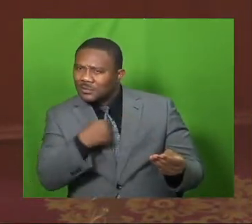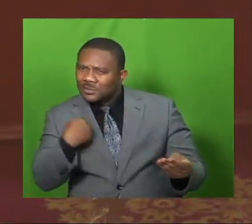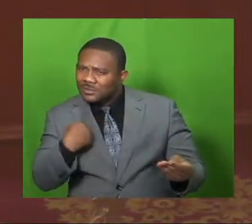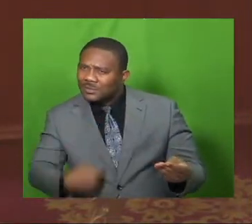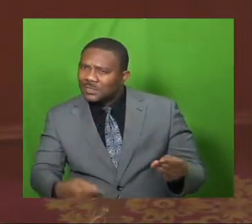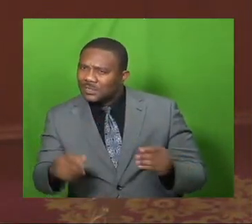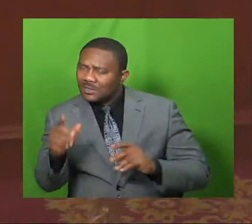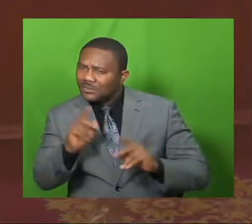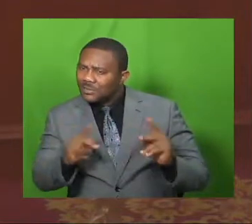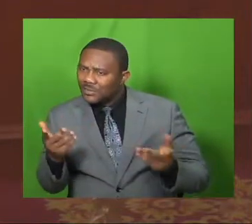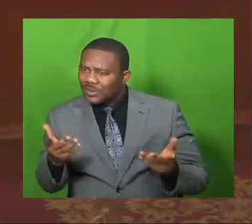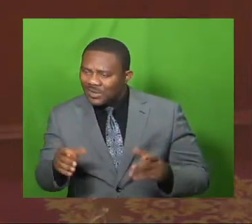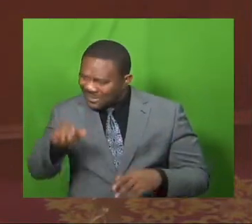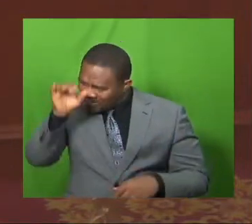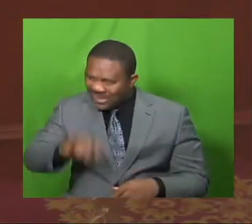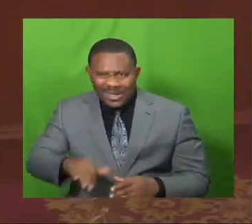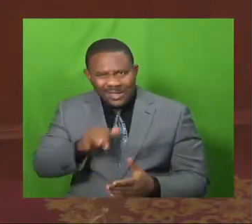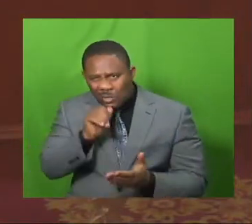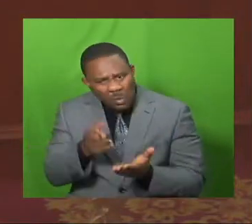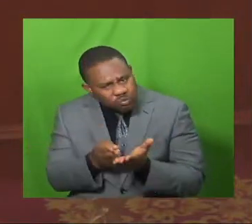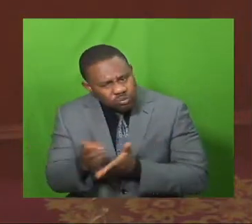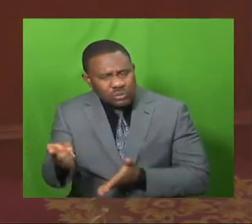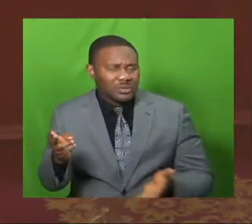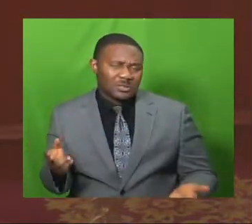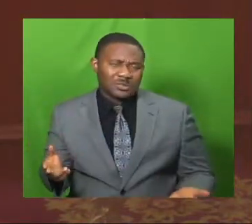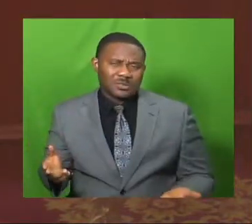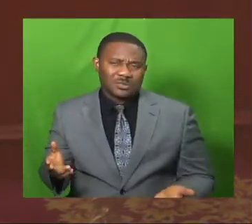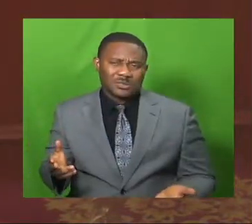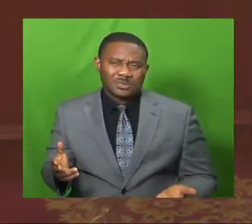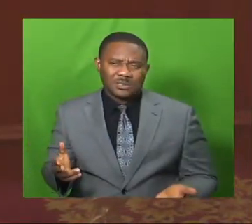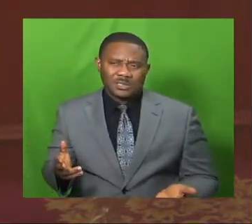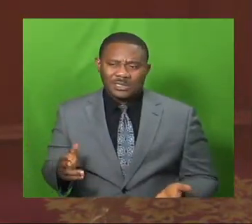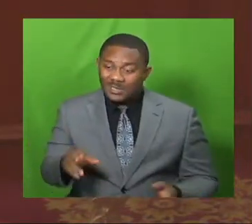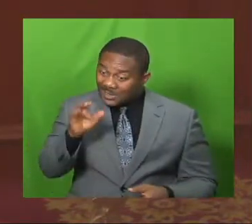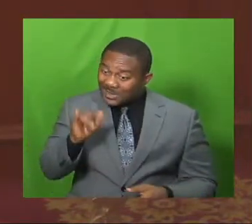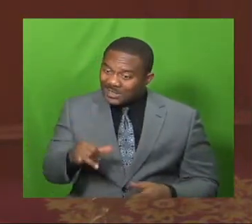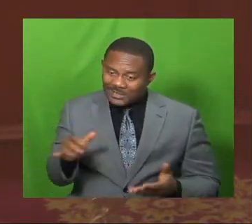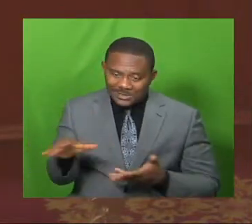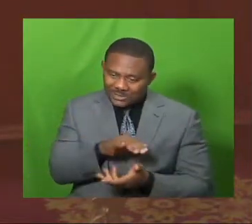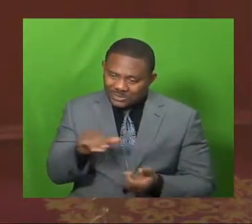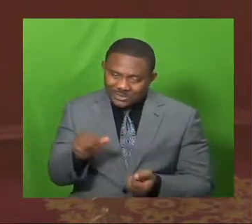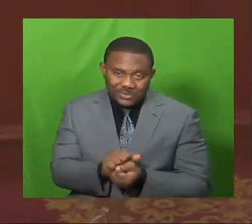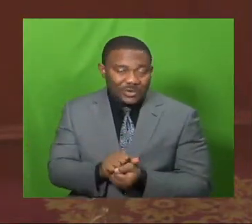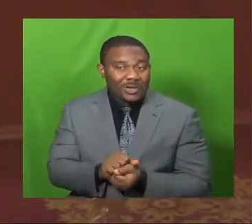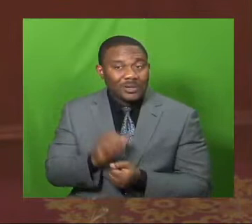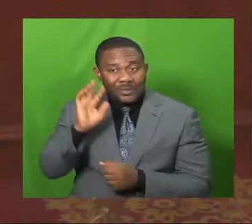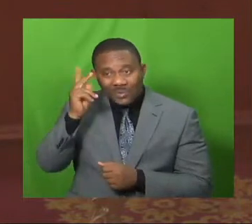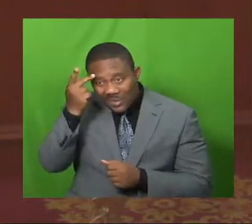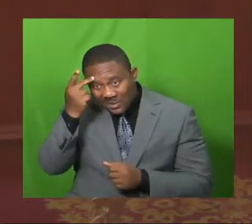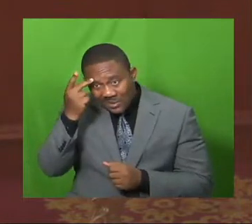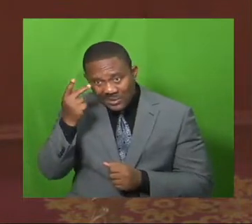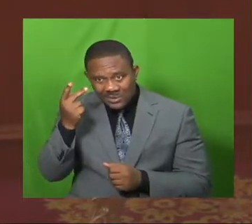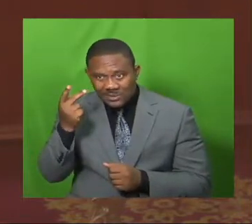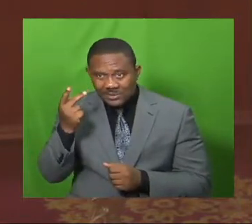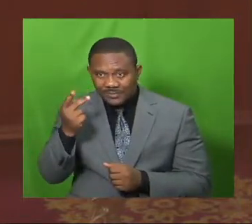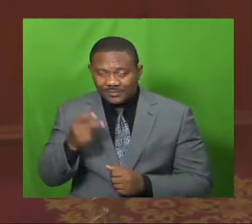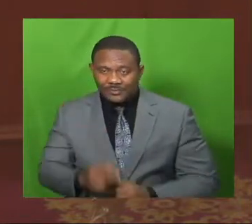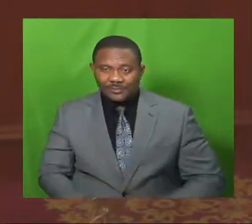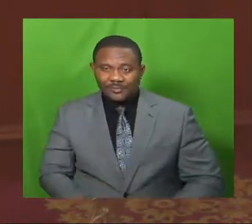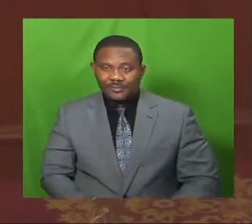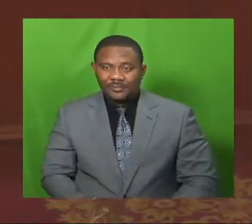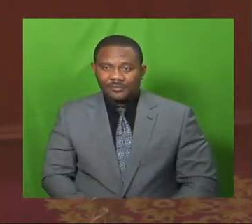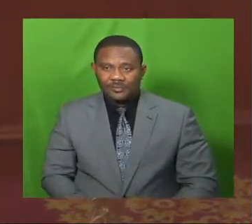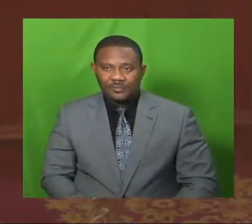of dishonesty and lack of credibility which is harming the political class and making it difficult for all of us to be trusted. And it